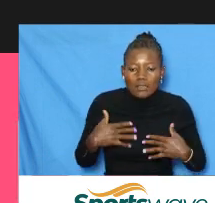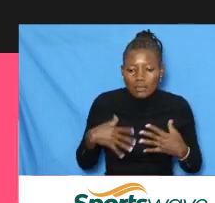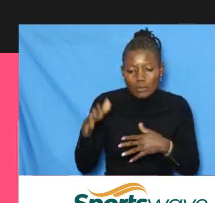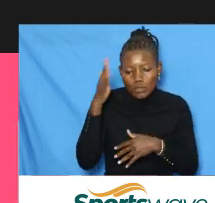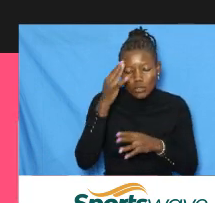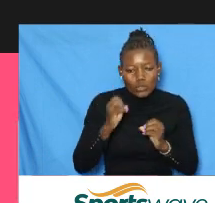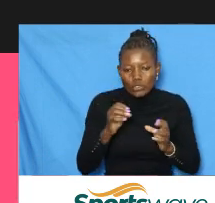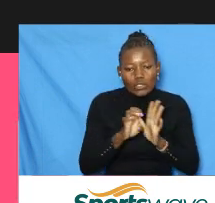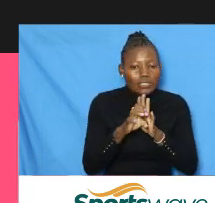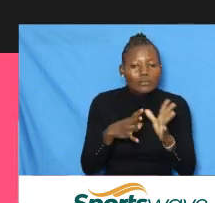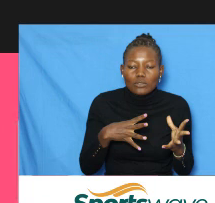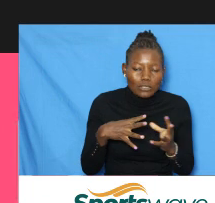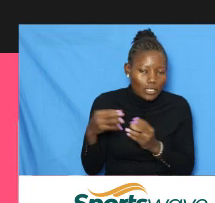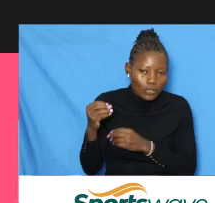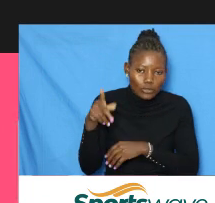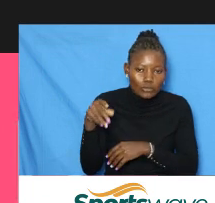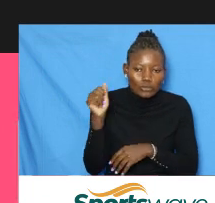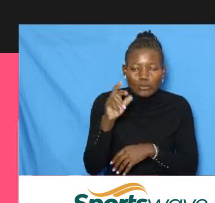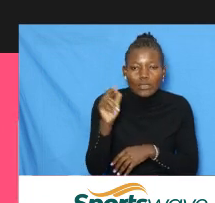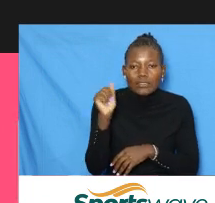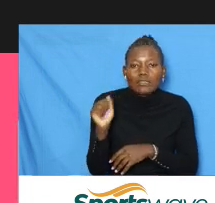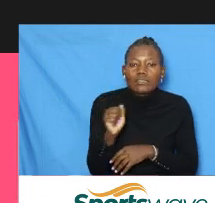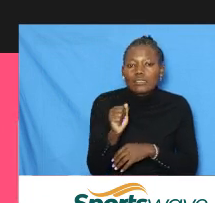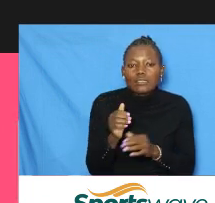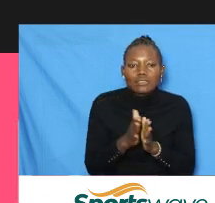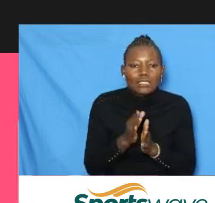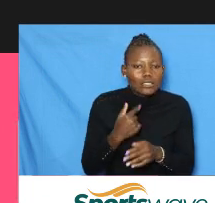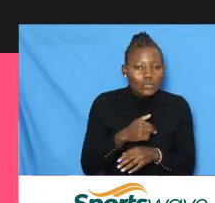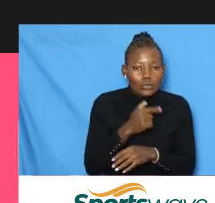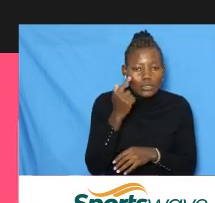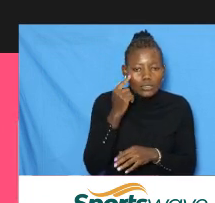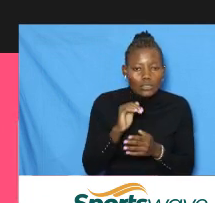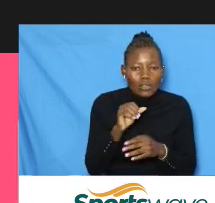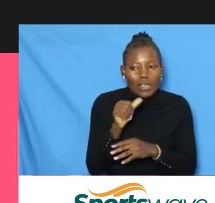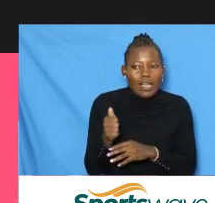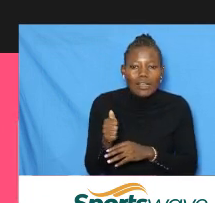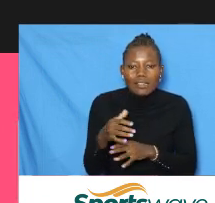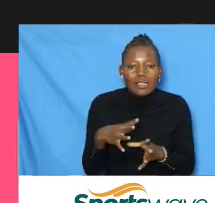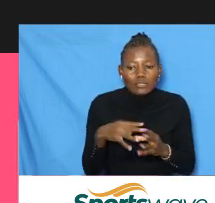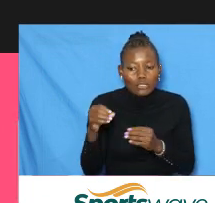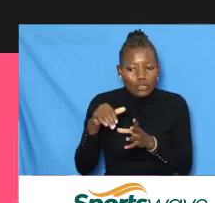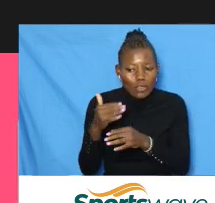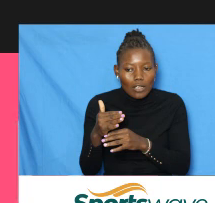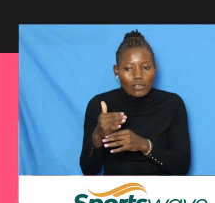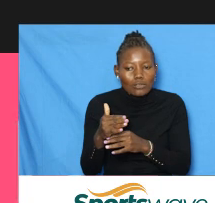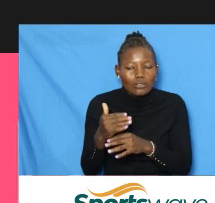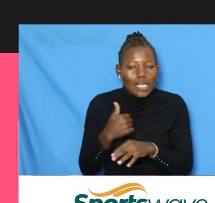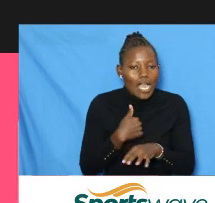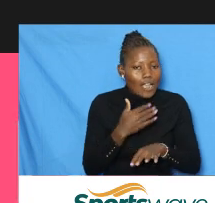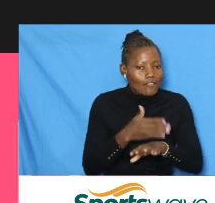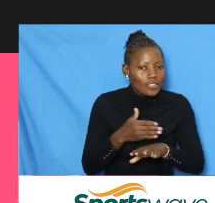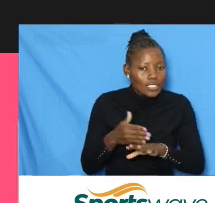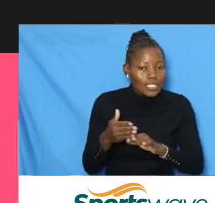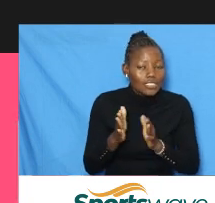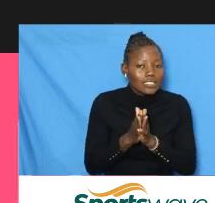Paris, okay? Yes. You will notice that some of them will go out and they in the